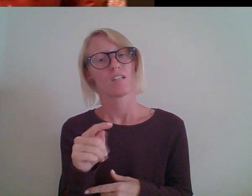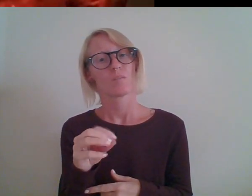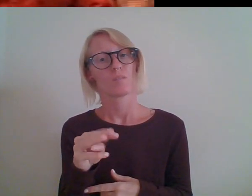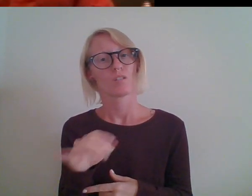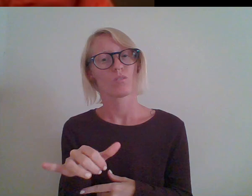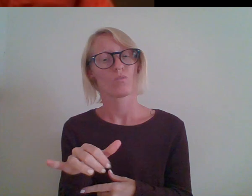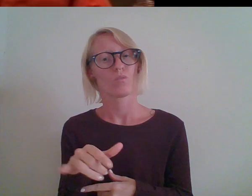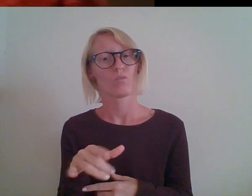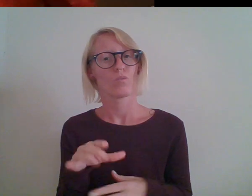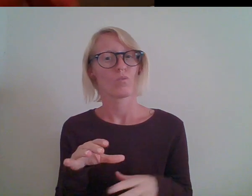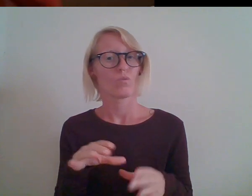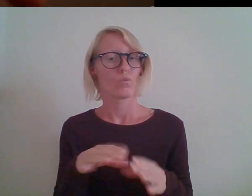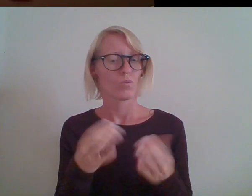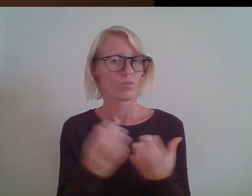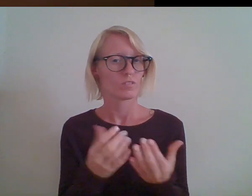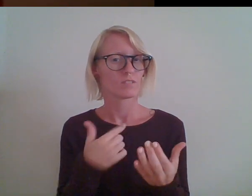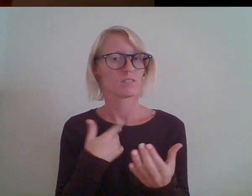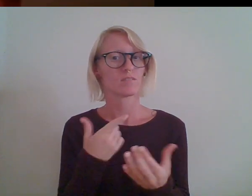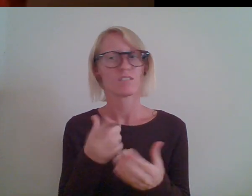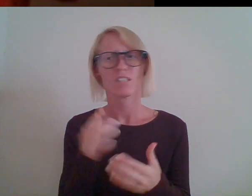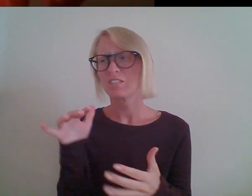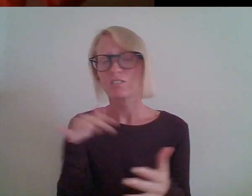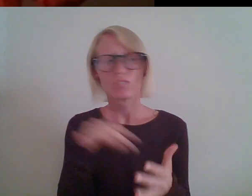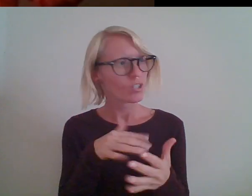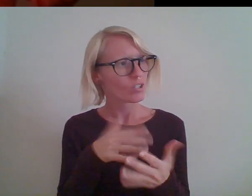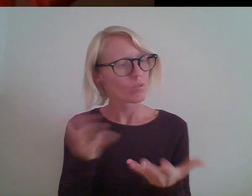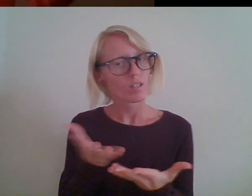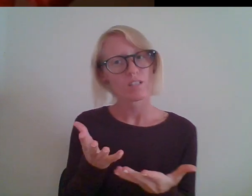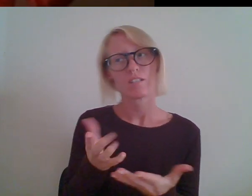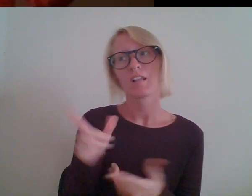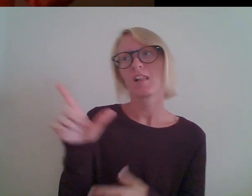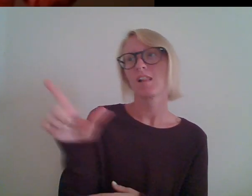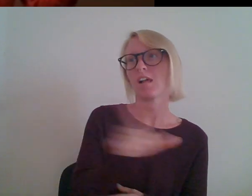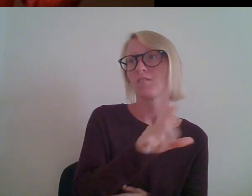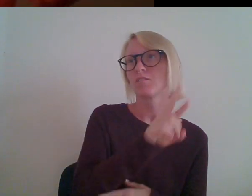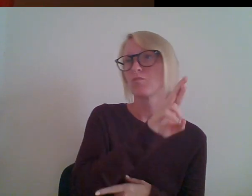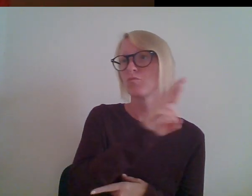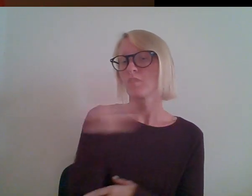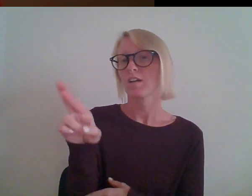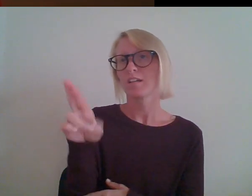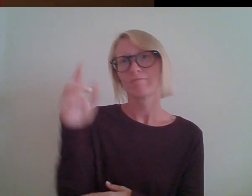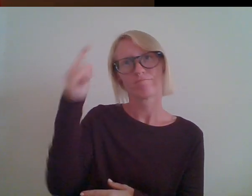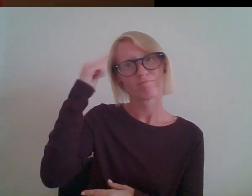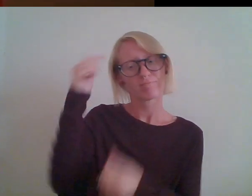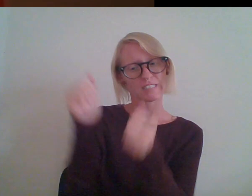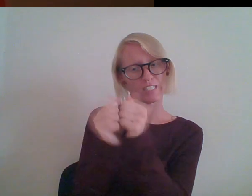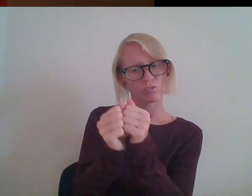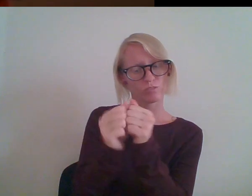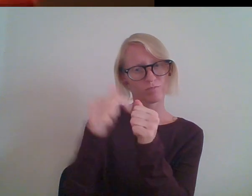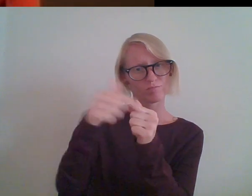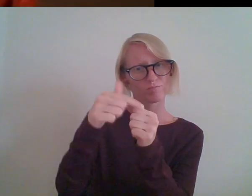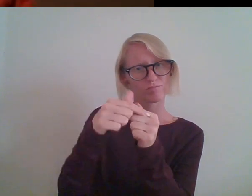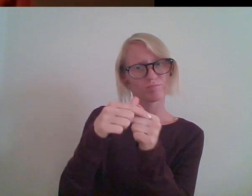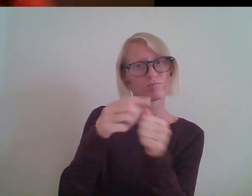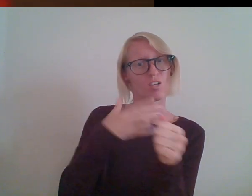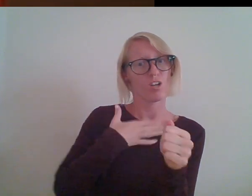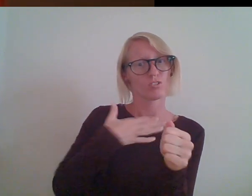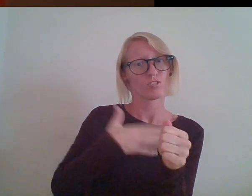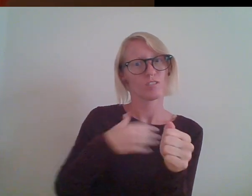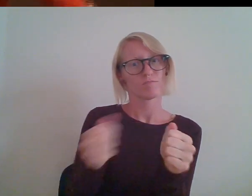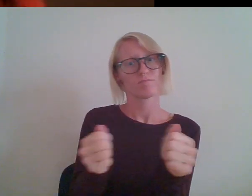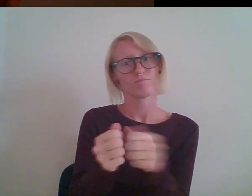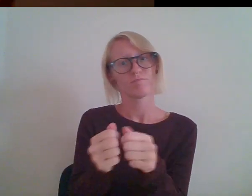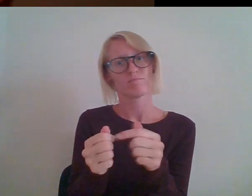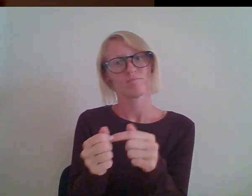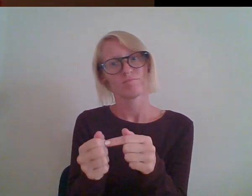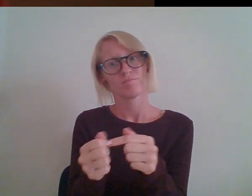right atria. One is deoxygenated blood, and the other one's oxygenated because one's on the way to the